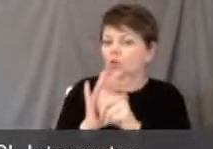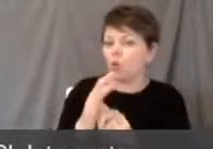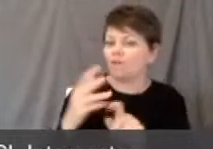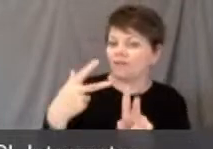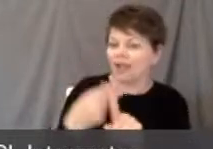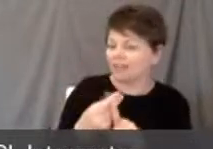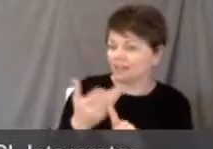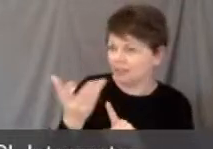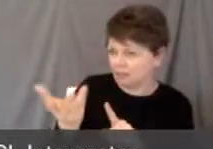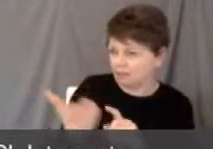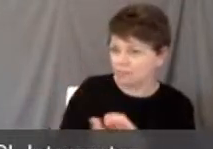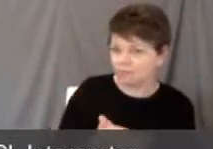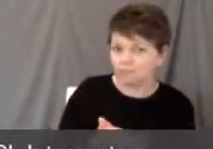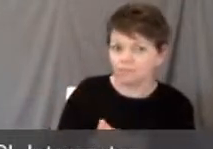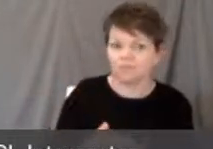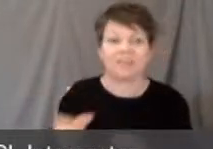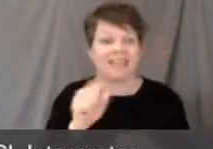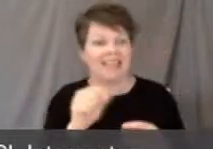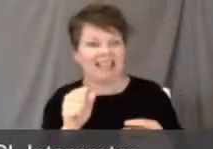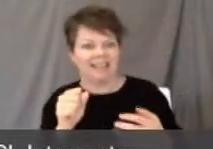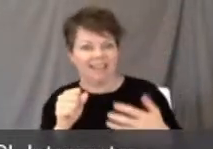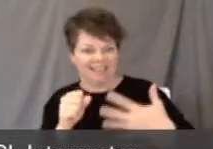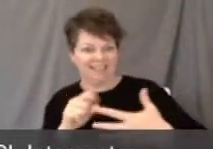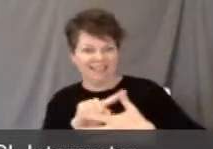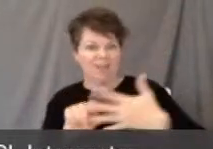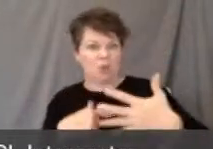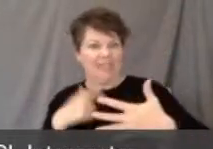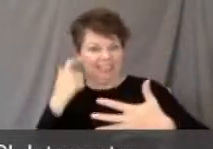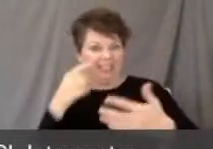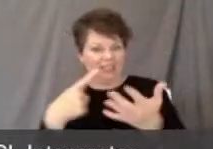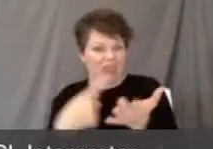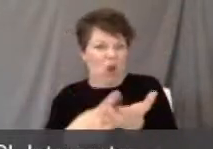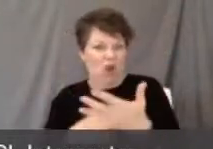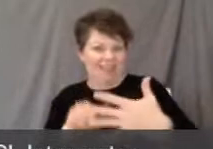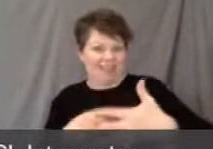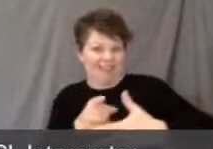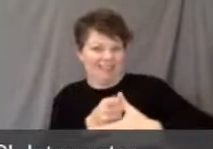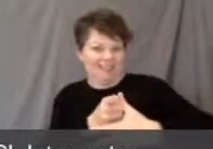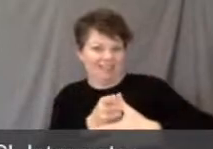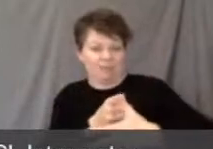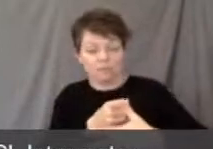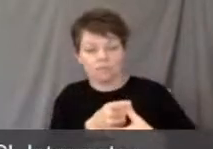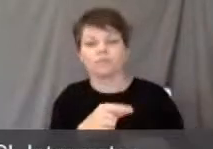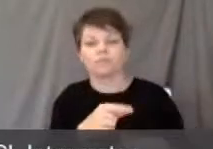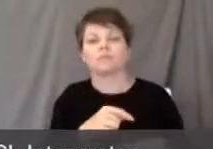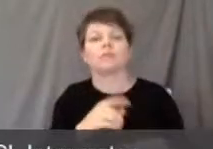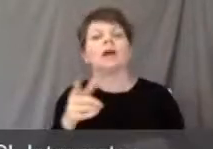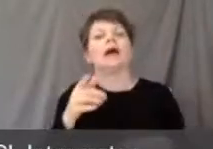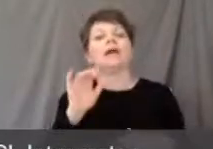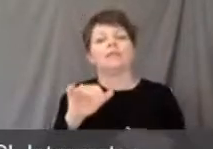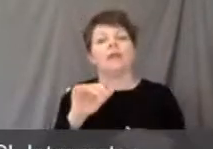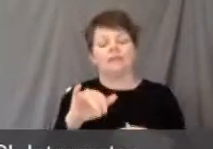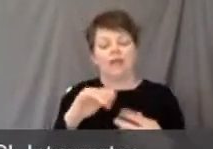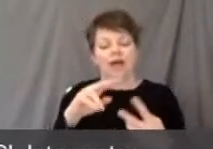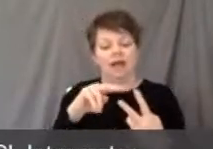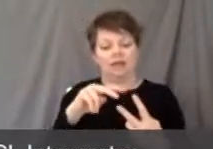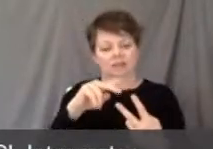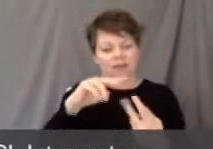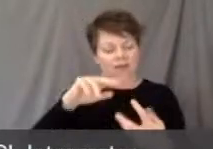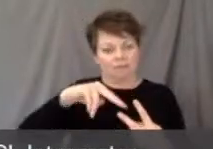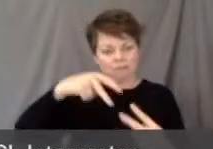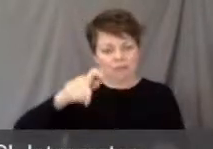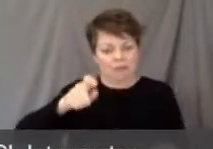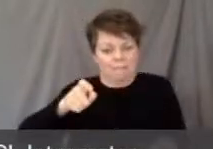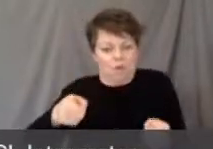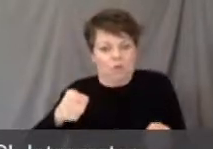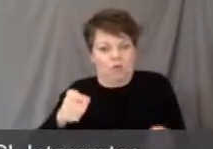Yeah, so we just addressed the first one, and then there's also just thinking about mutations that so far we've been lucky